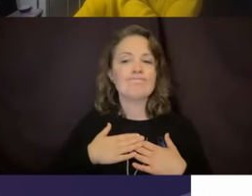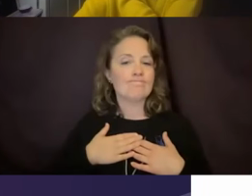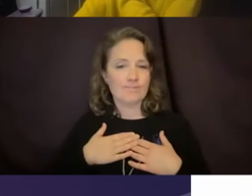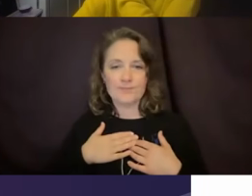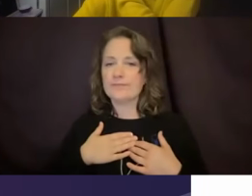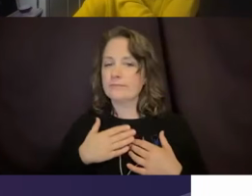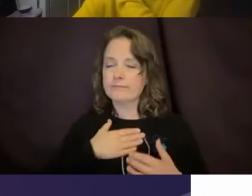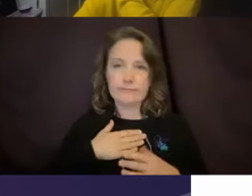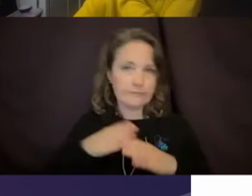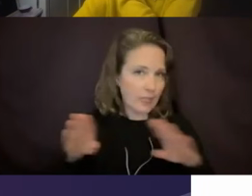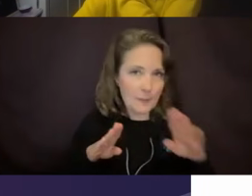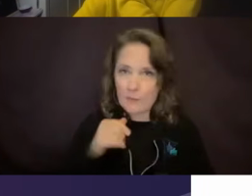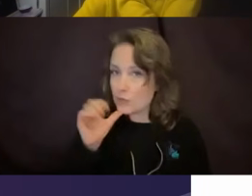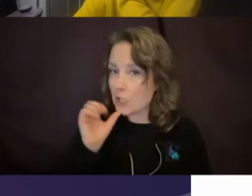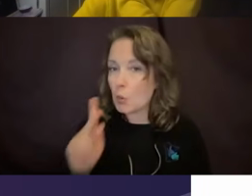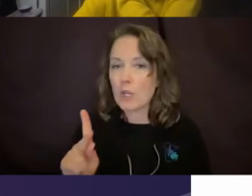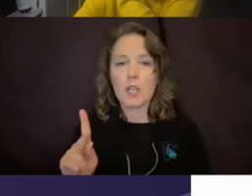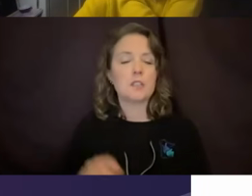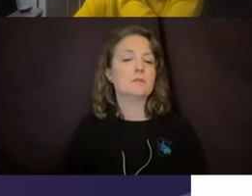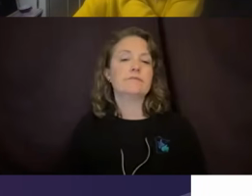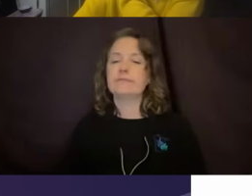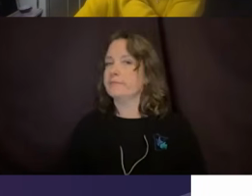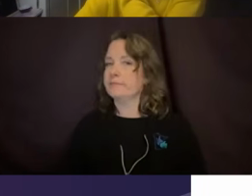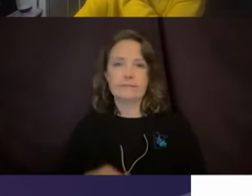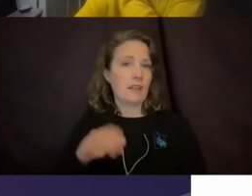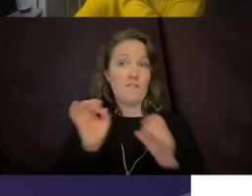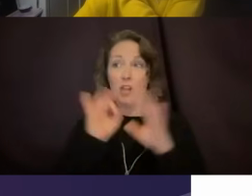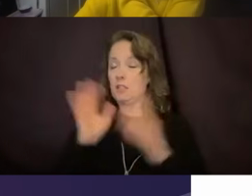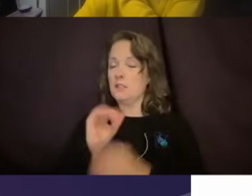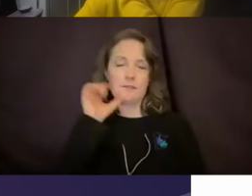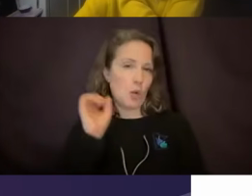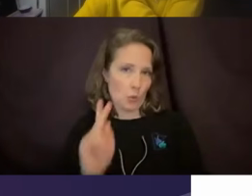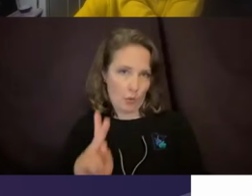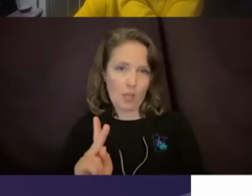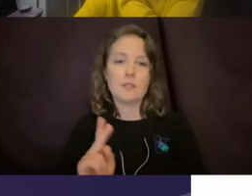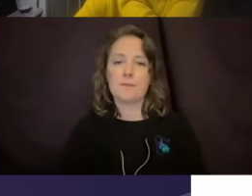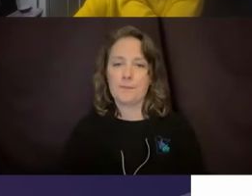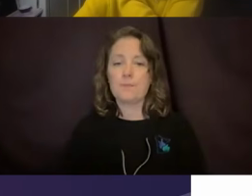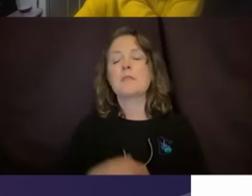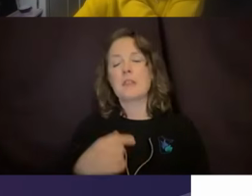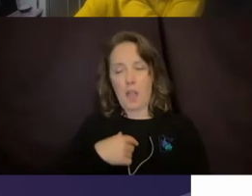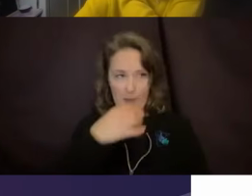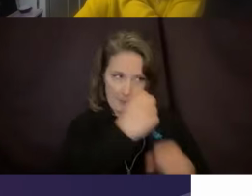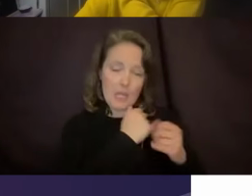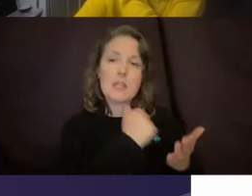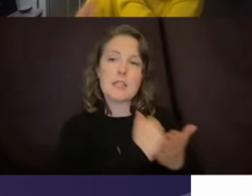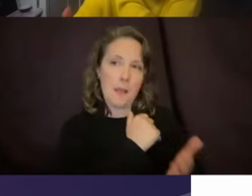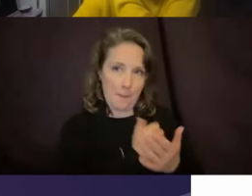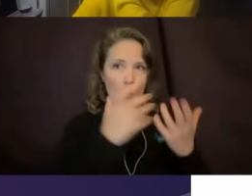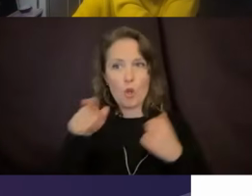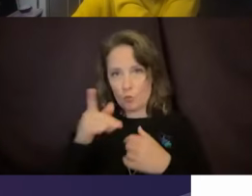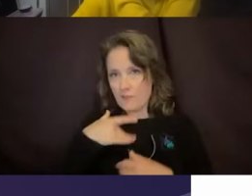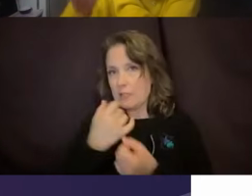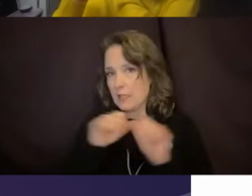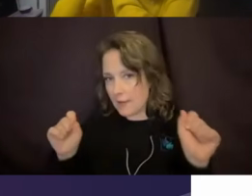too of my behavior is not okay, violence is not okay. Um, I'm getting help so that we can be safe. If that's something